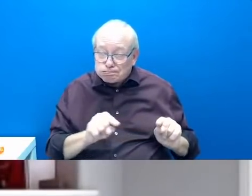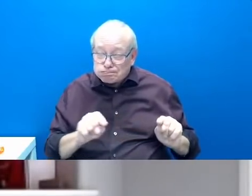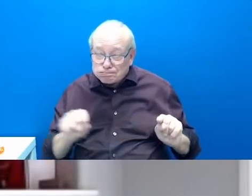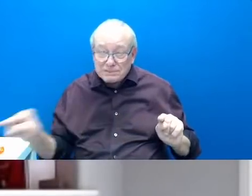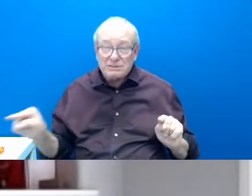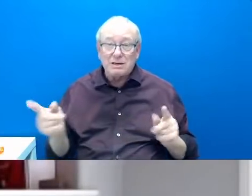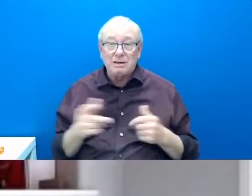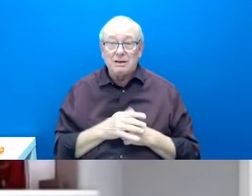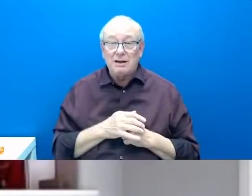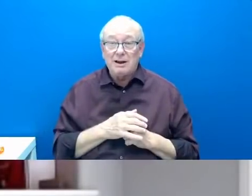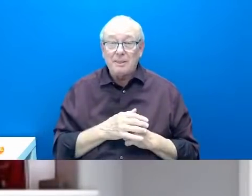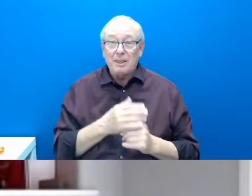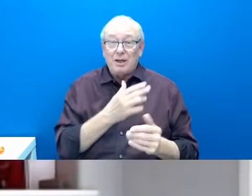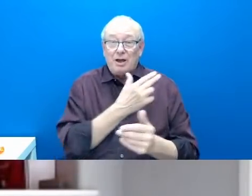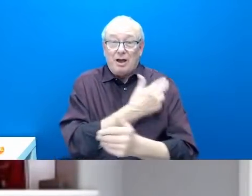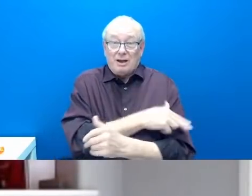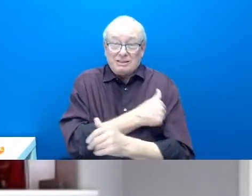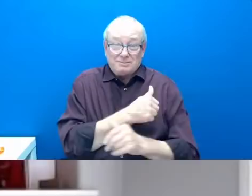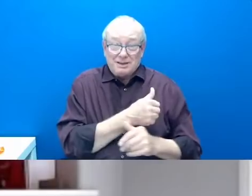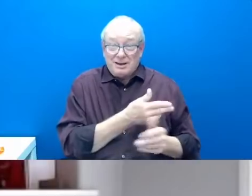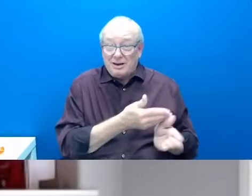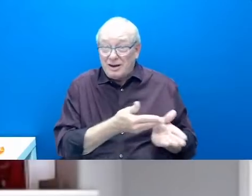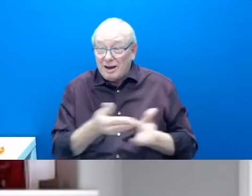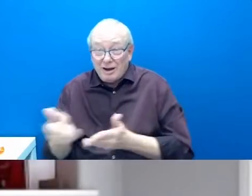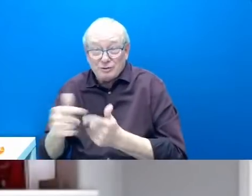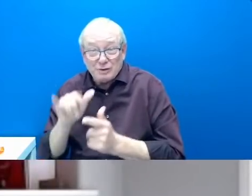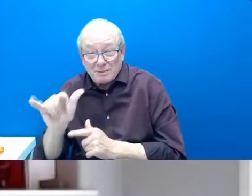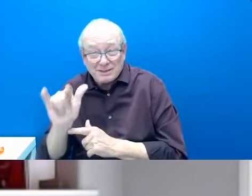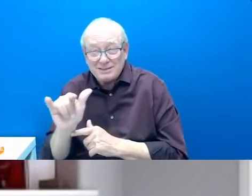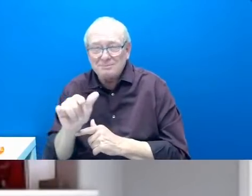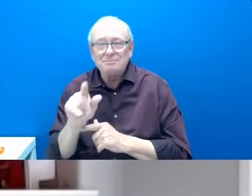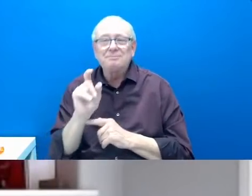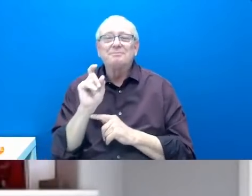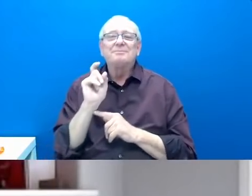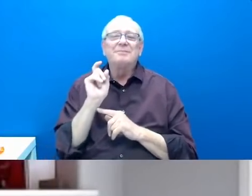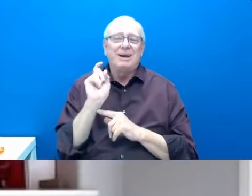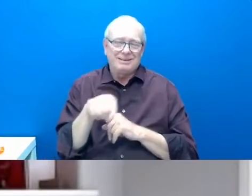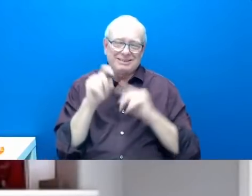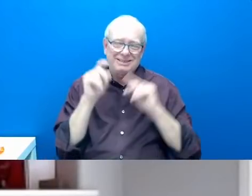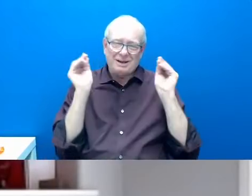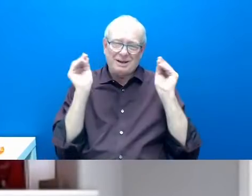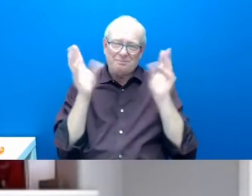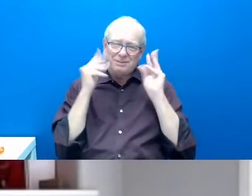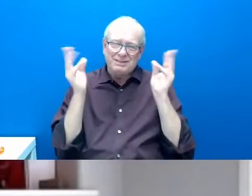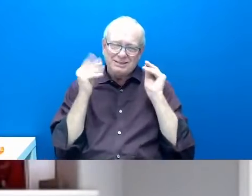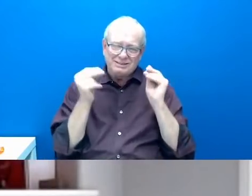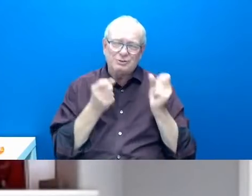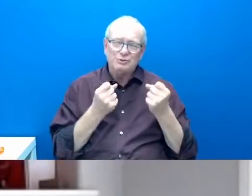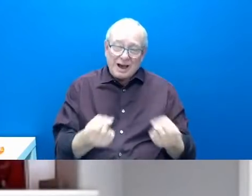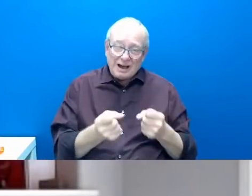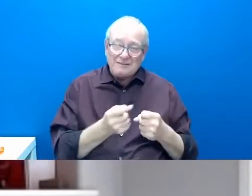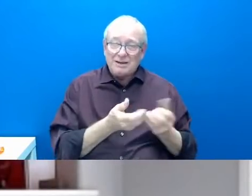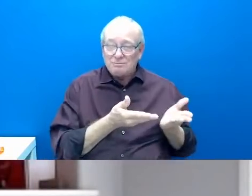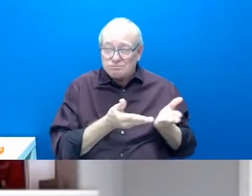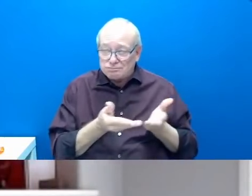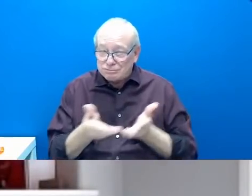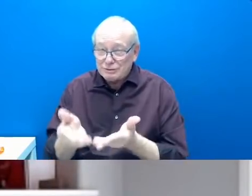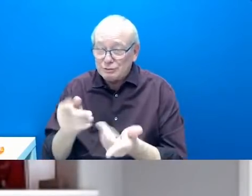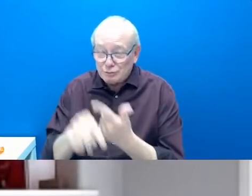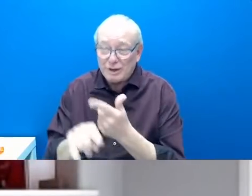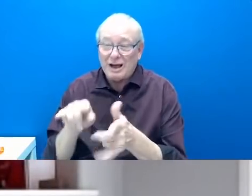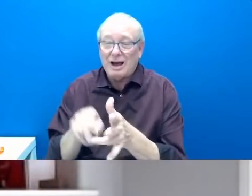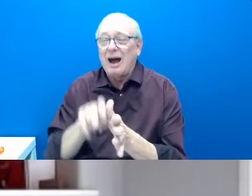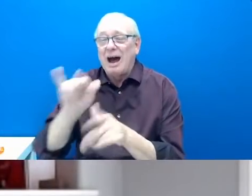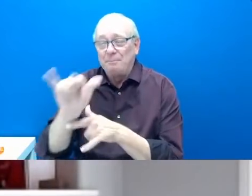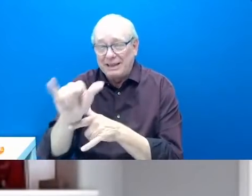ground ambulance to a plane. And then on the plane, they are there. And then, of course, to get transported off the plane and carted over